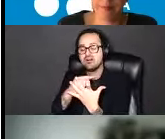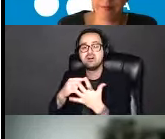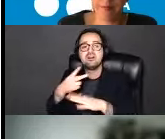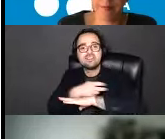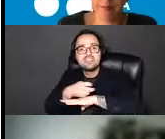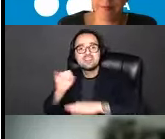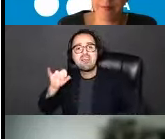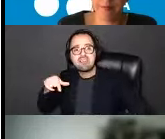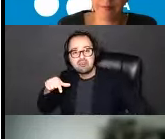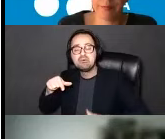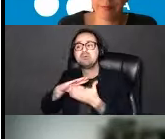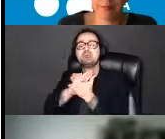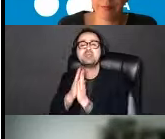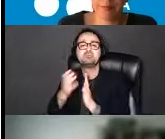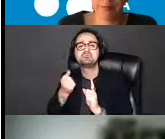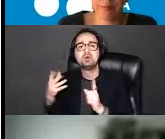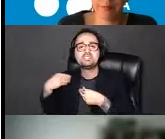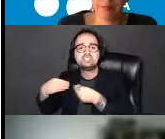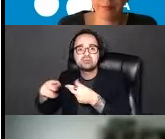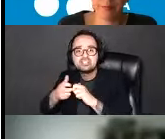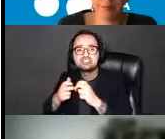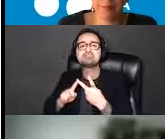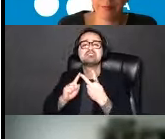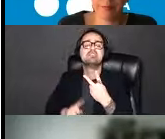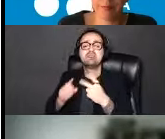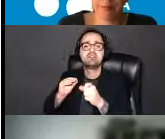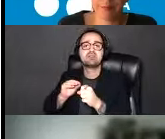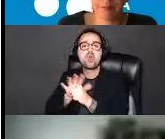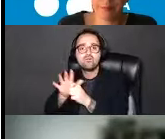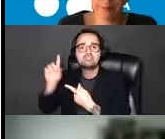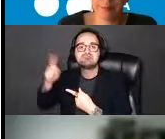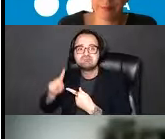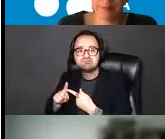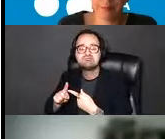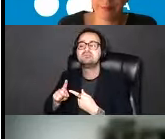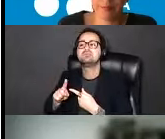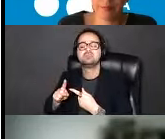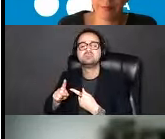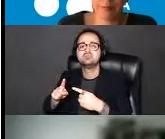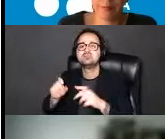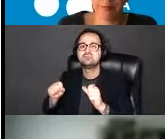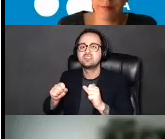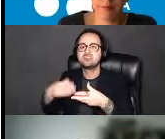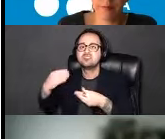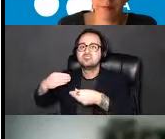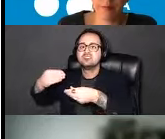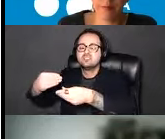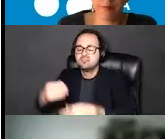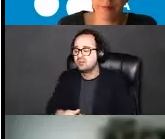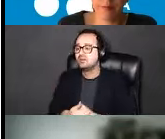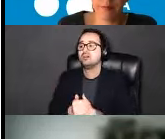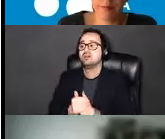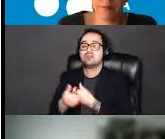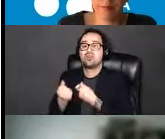IQ becomes a multi-generational issue. The COVID slide can become a multi-generational issue, because as it causes